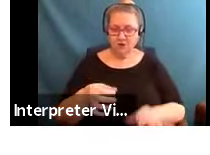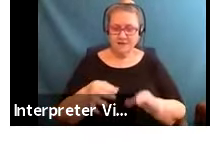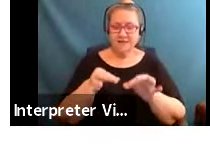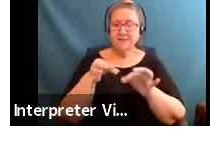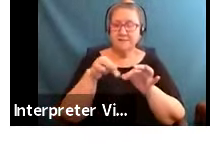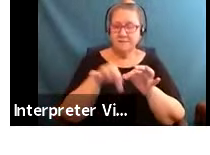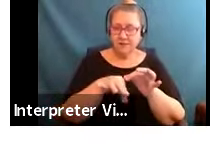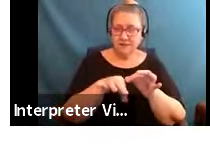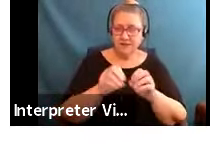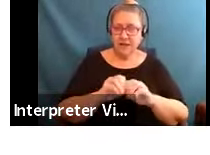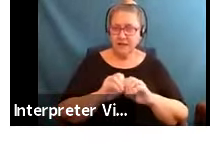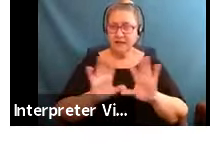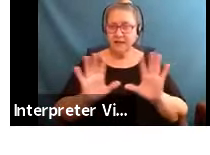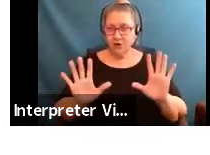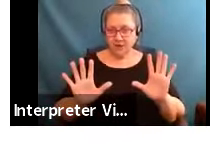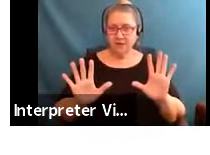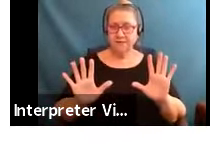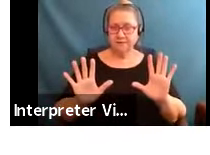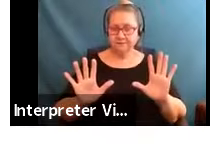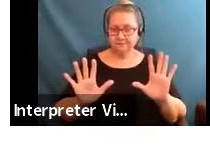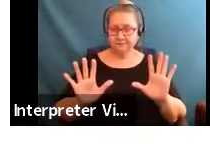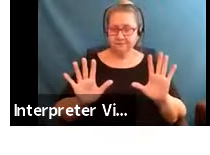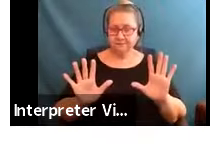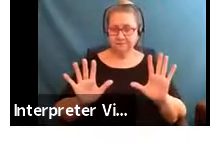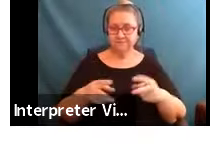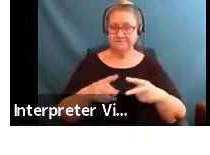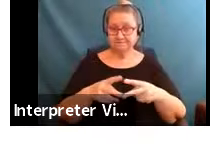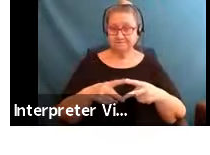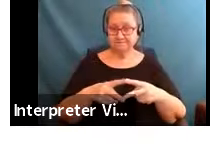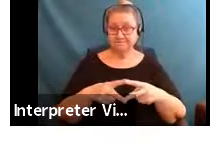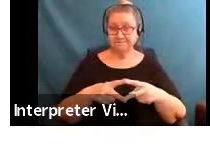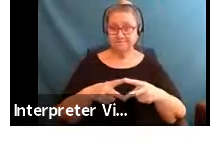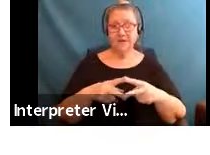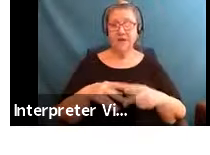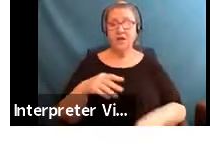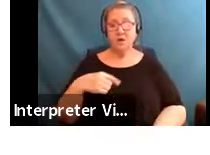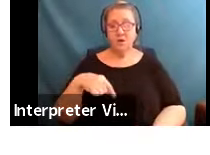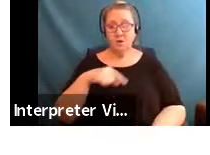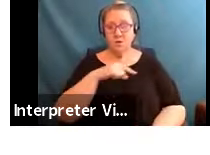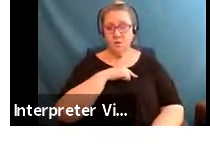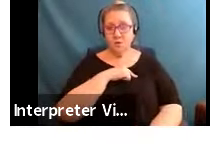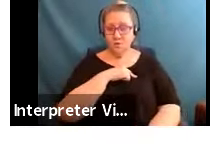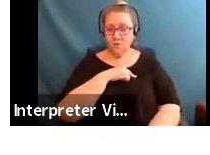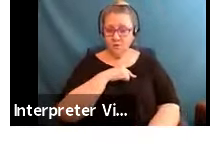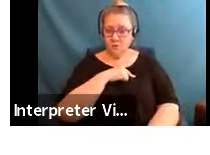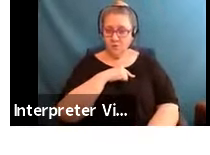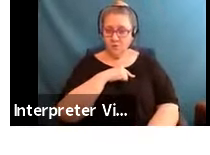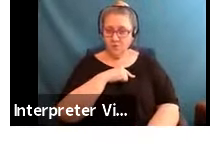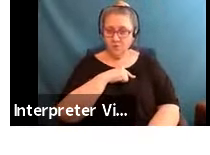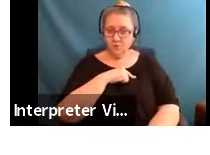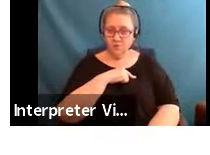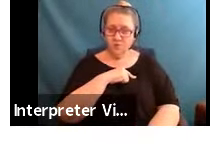simplicity and clarity, and that we really have to